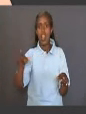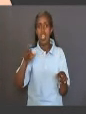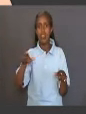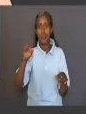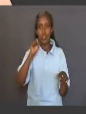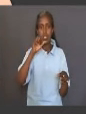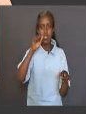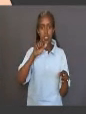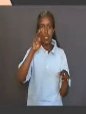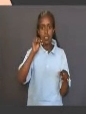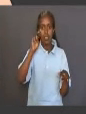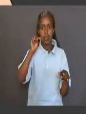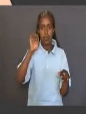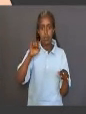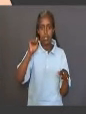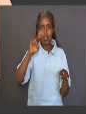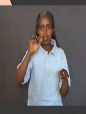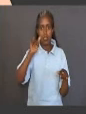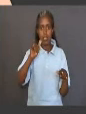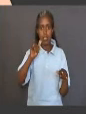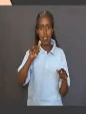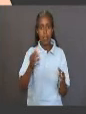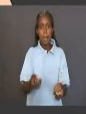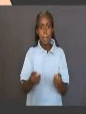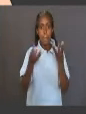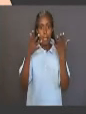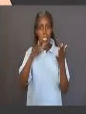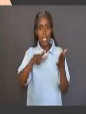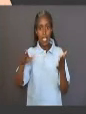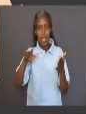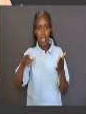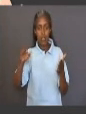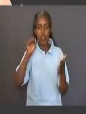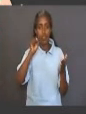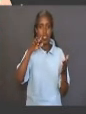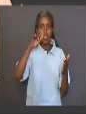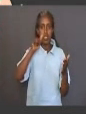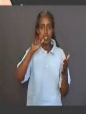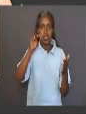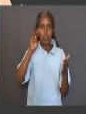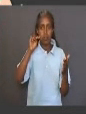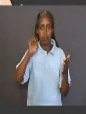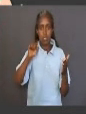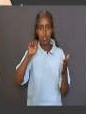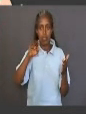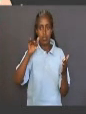symmetry. They have as many lines of symmetry as they do